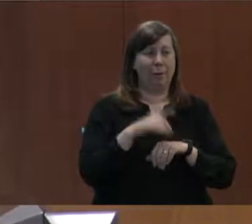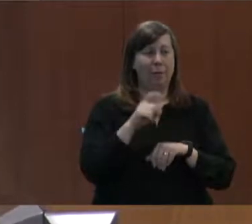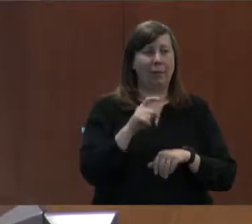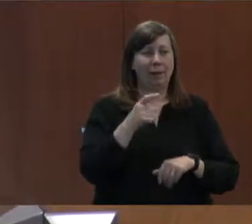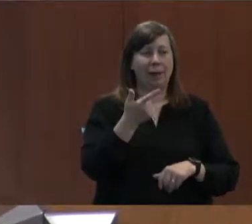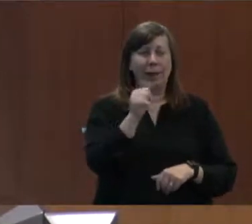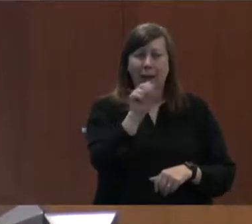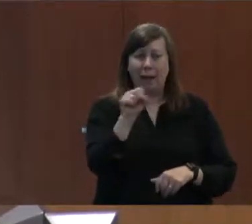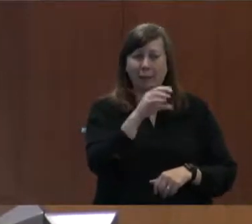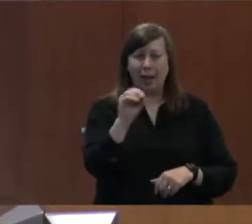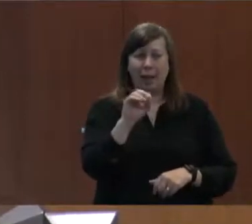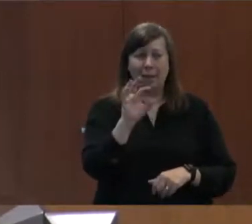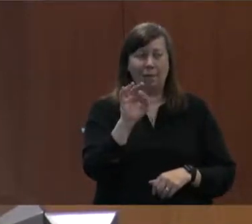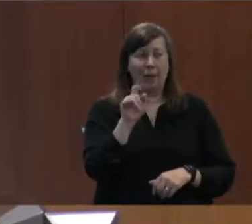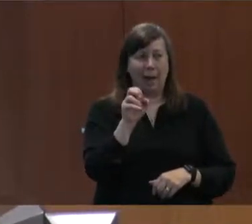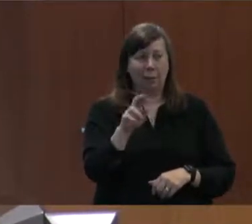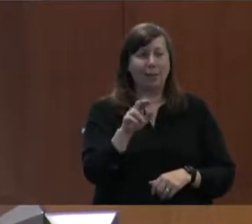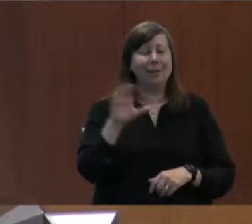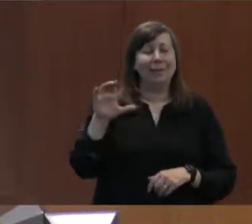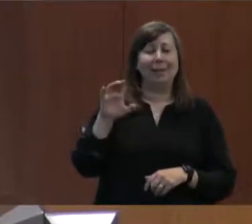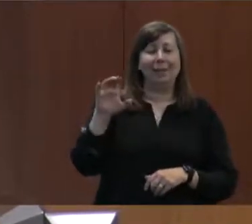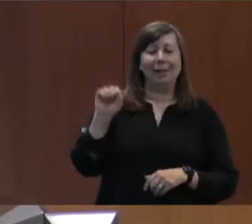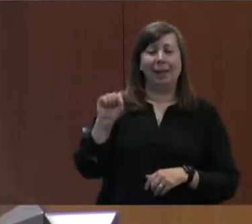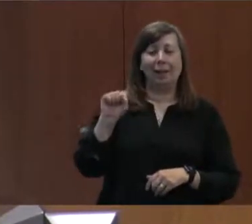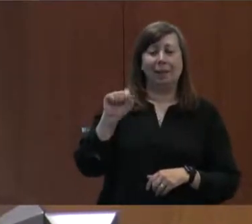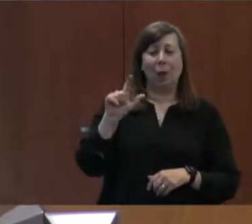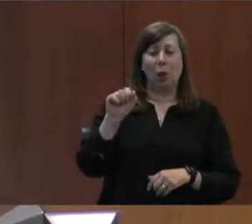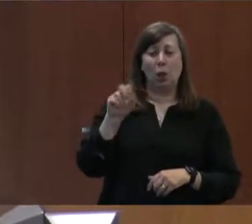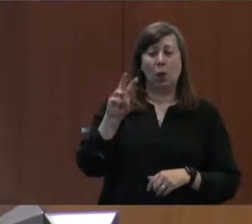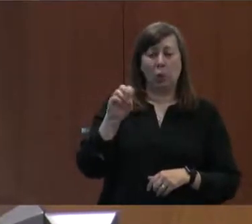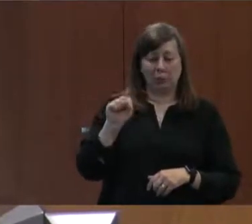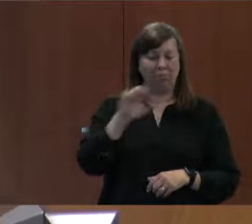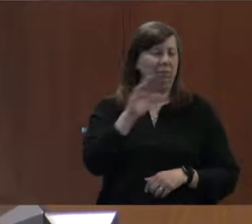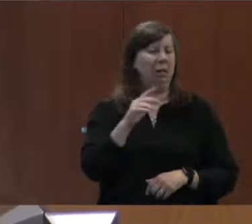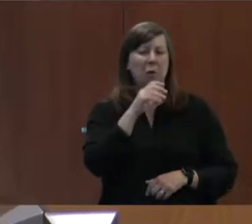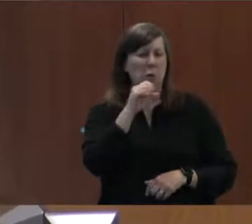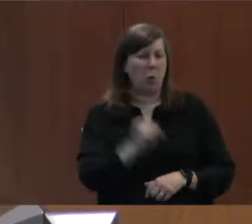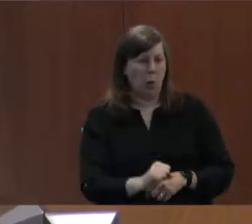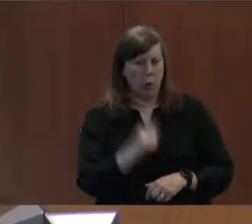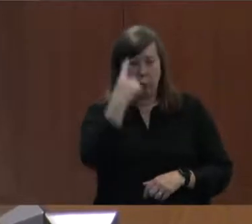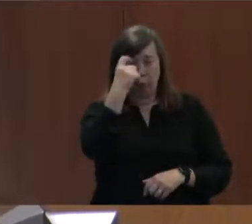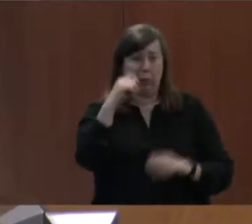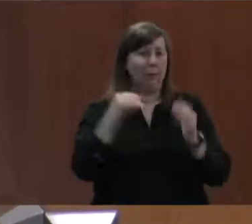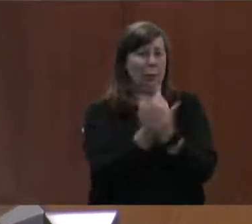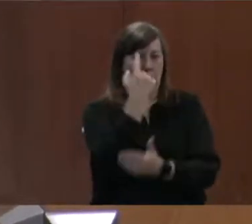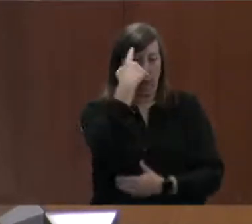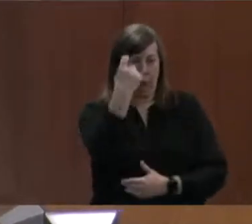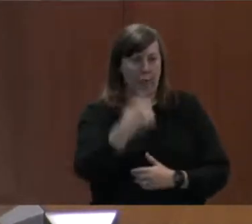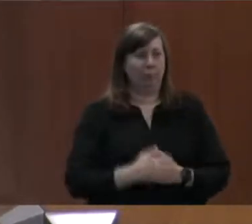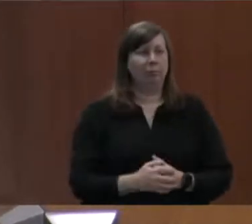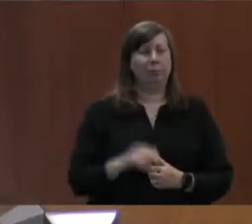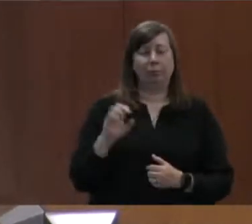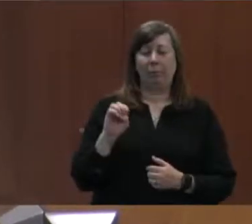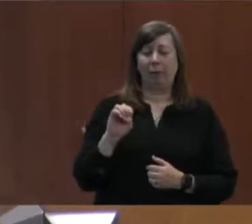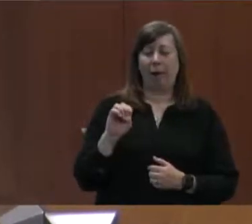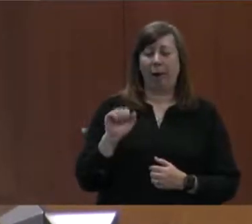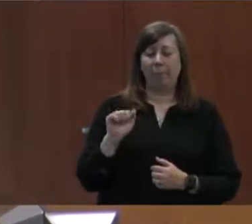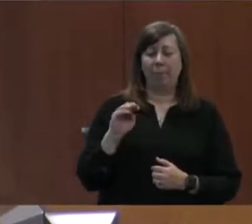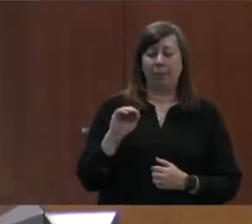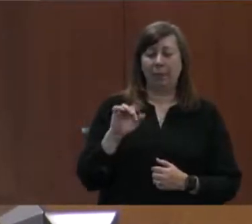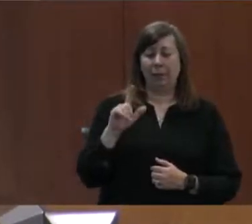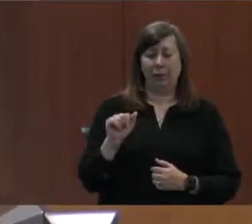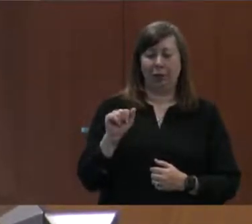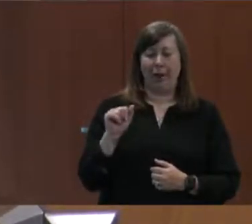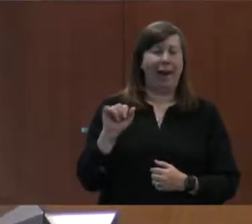flowers. C.S. Lewis, you're never too old to dream a new dream. Amelia Earhart,